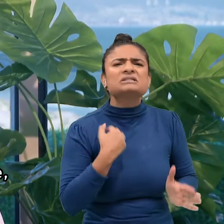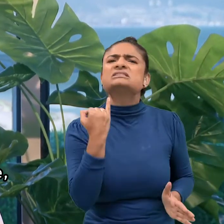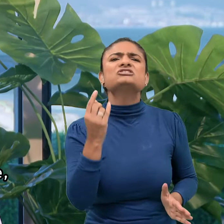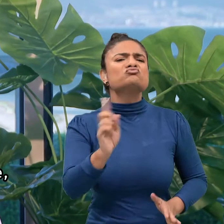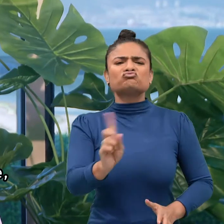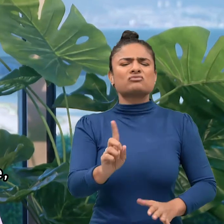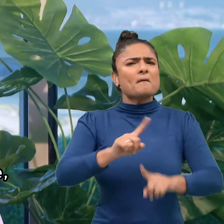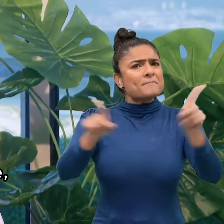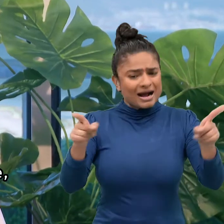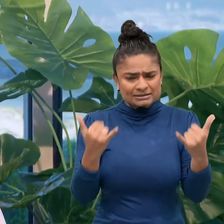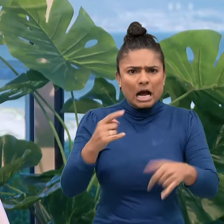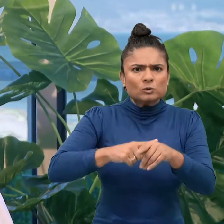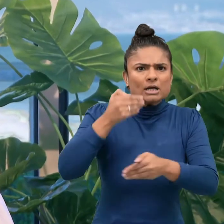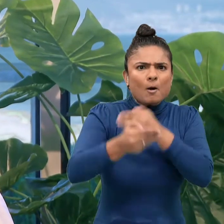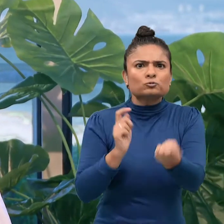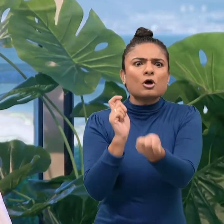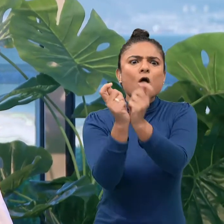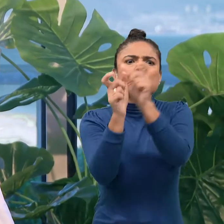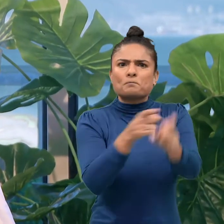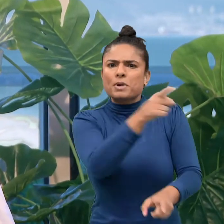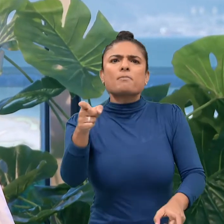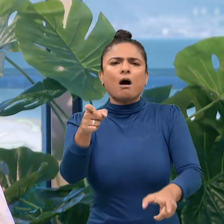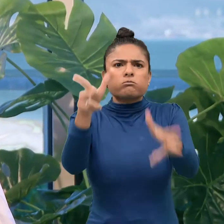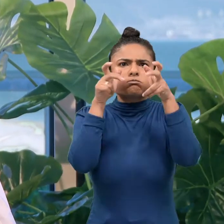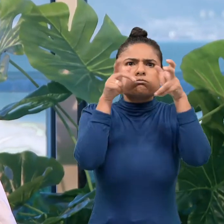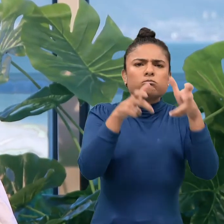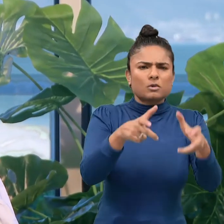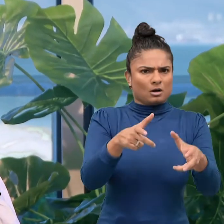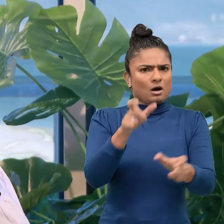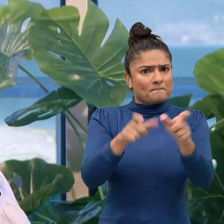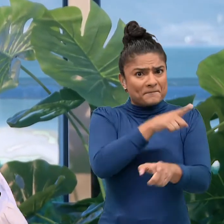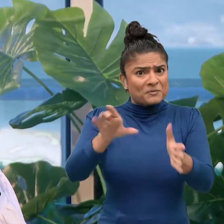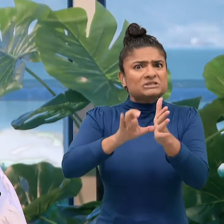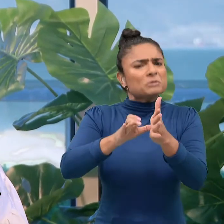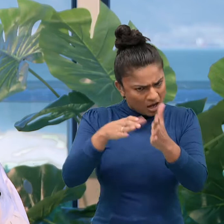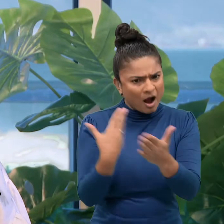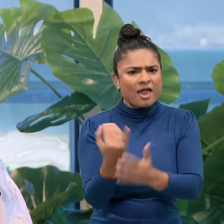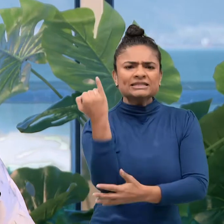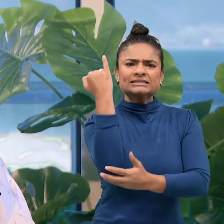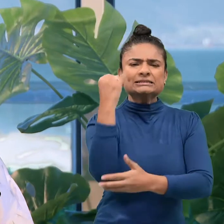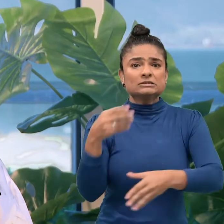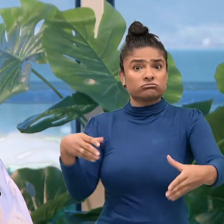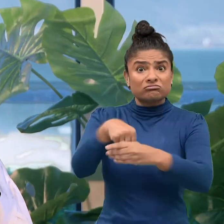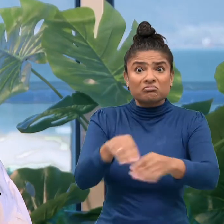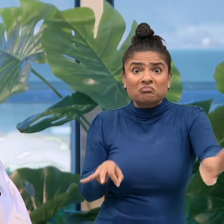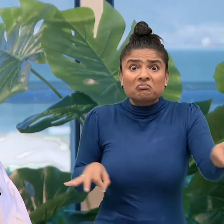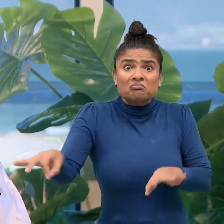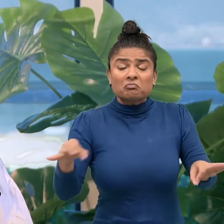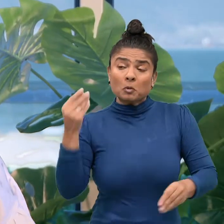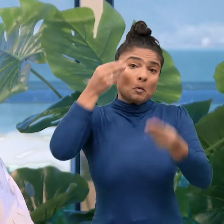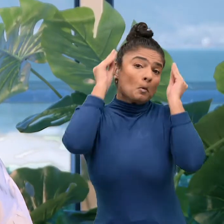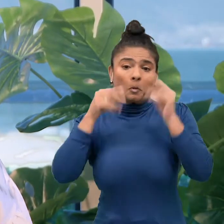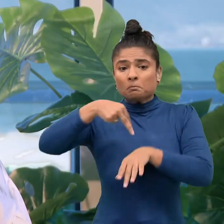typically of able-bodied people, but over the past few years, young people with disabilities have claimed runways and beauty pageants as their